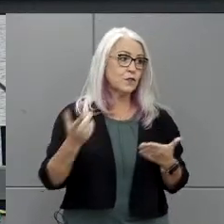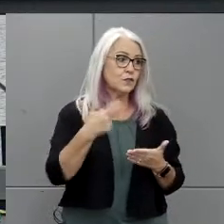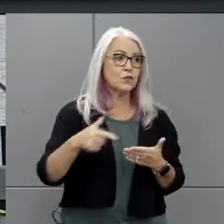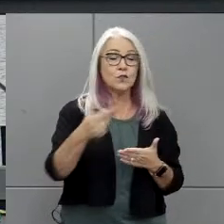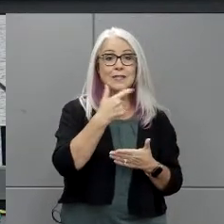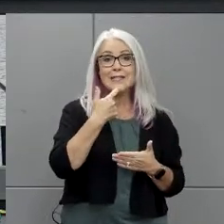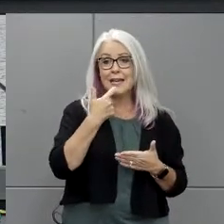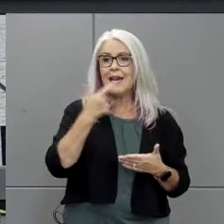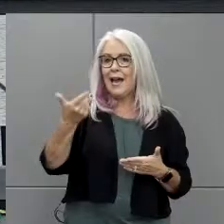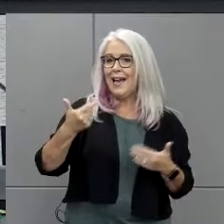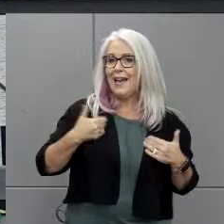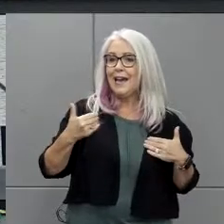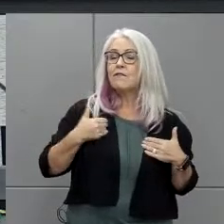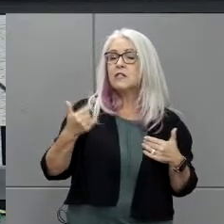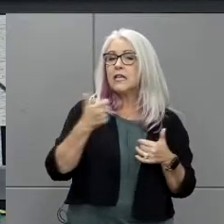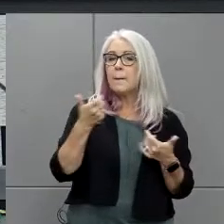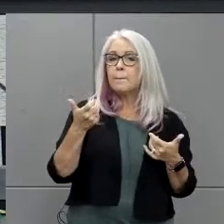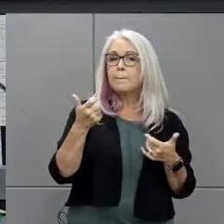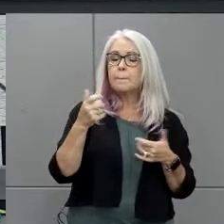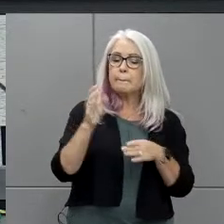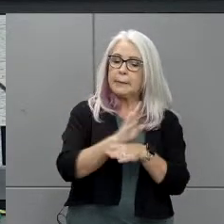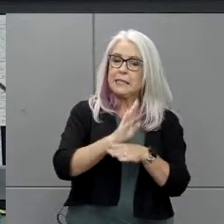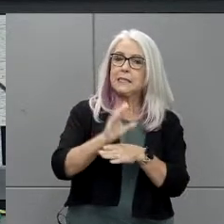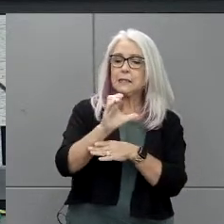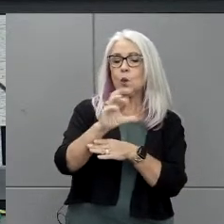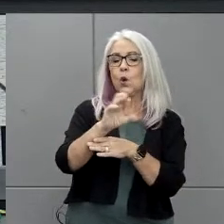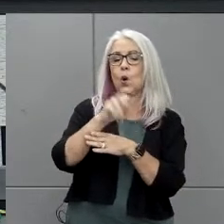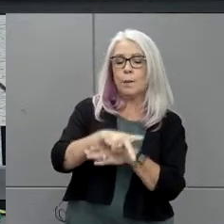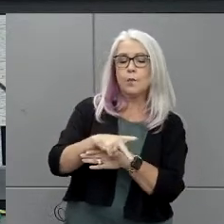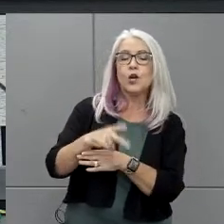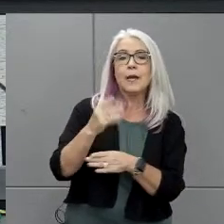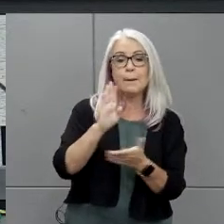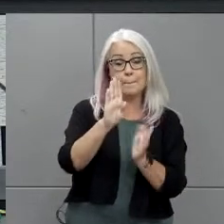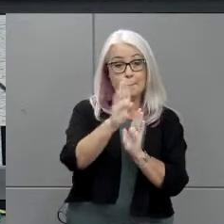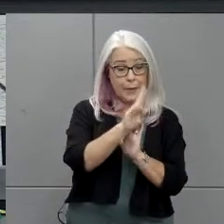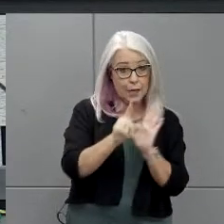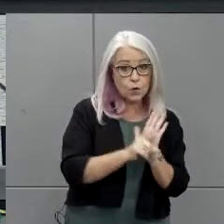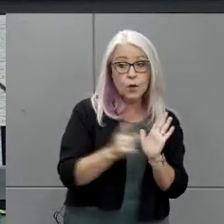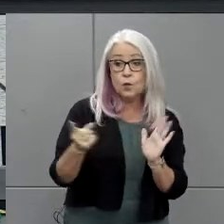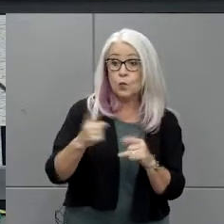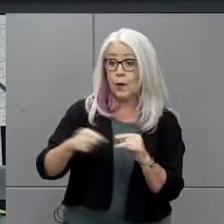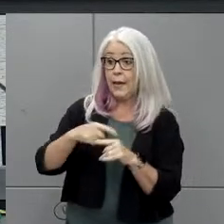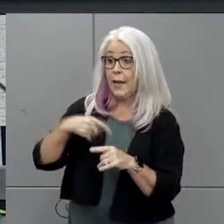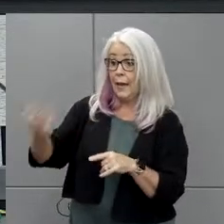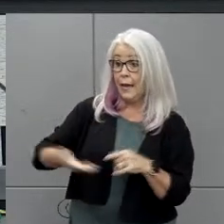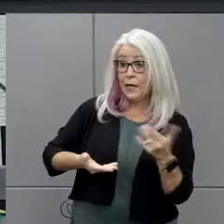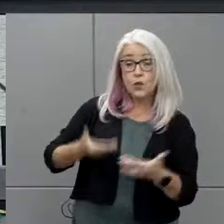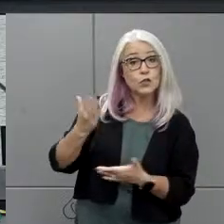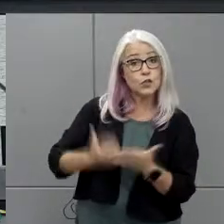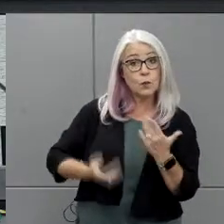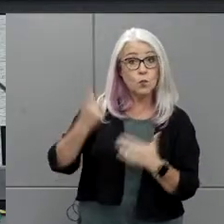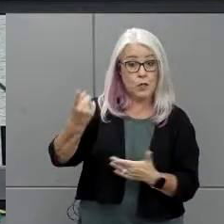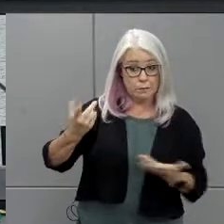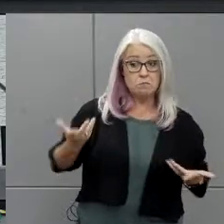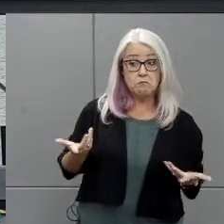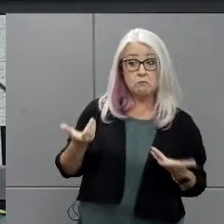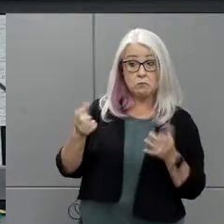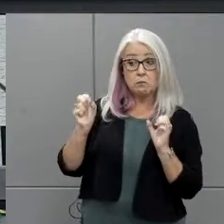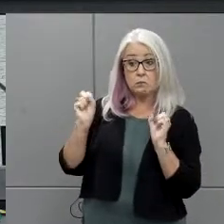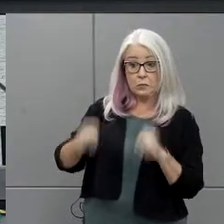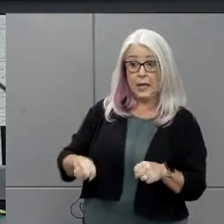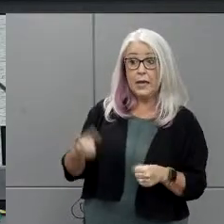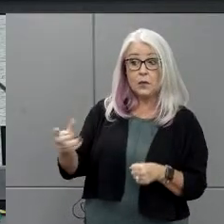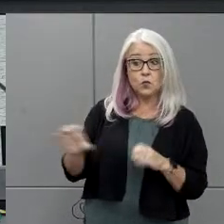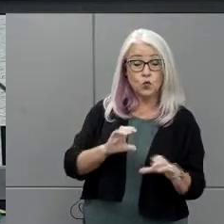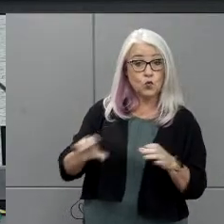corporate background. So I will say, whenever I hired somebody on the chance that they could possibly do the job